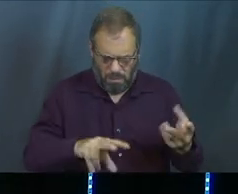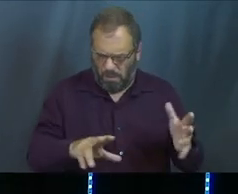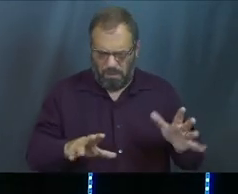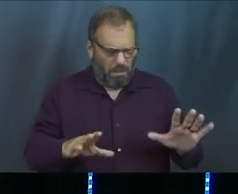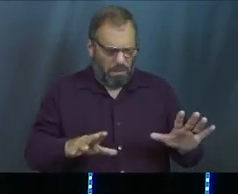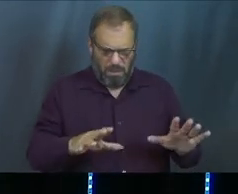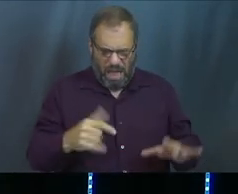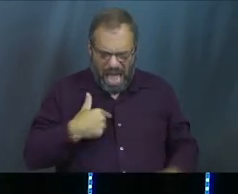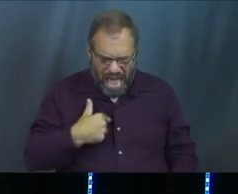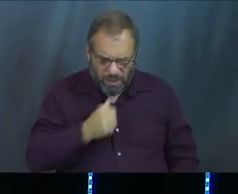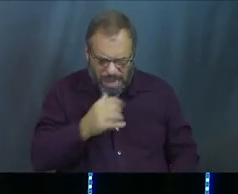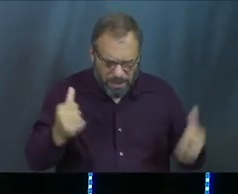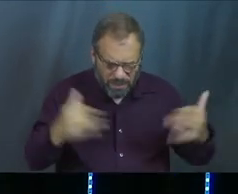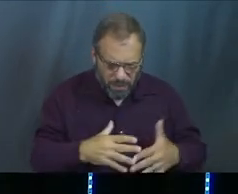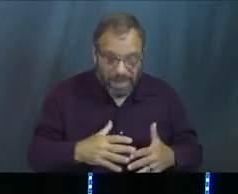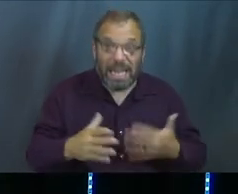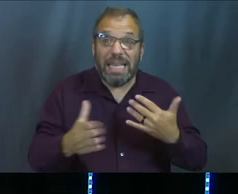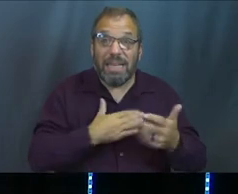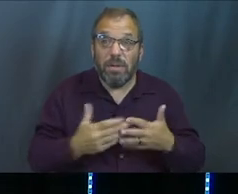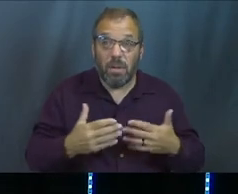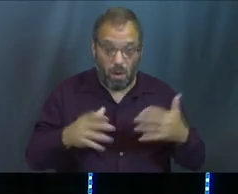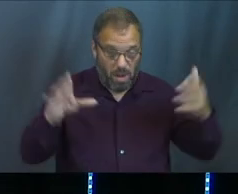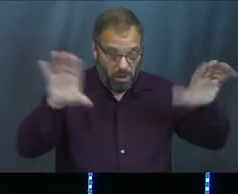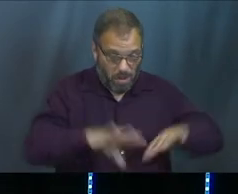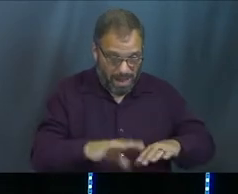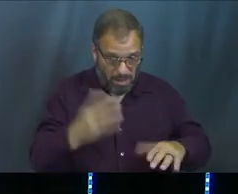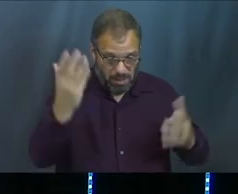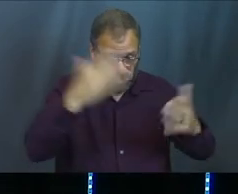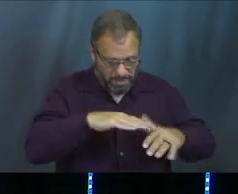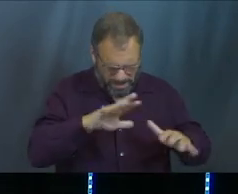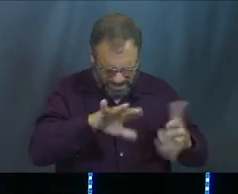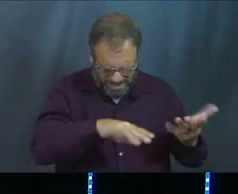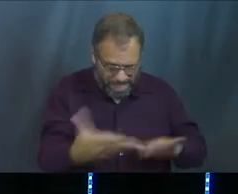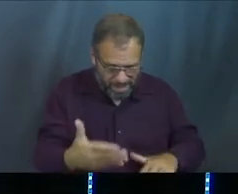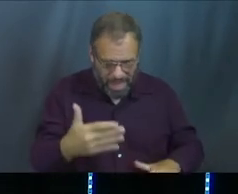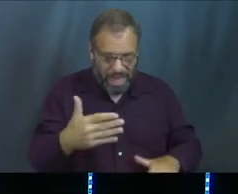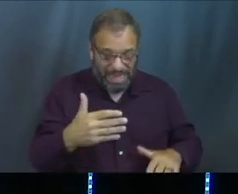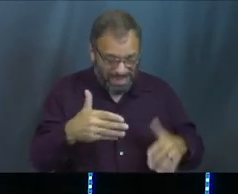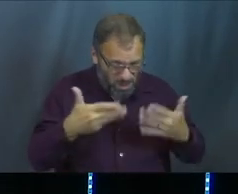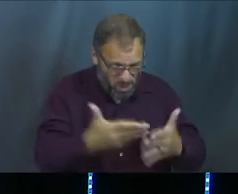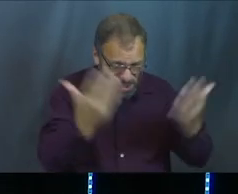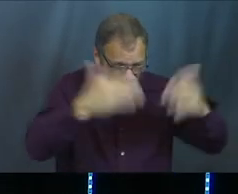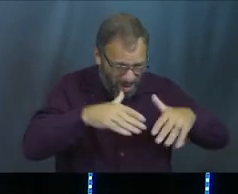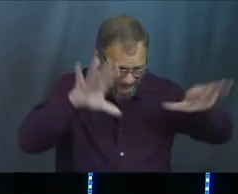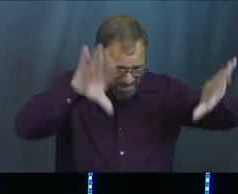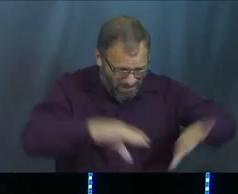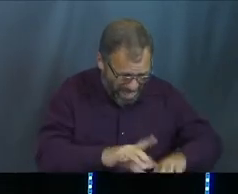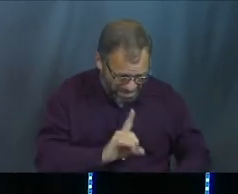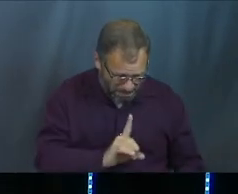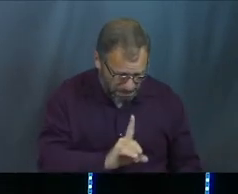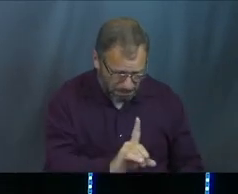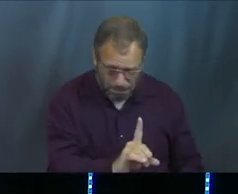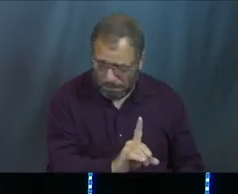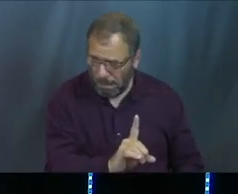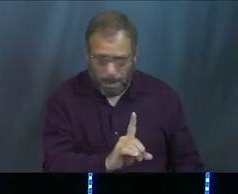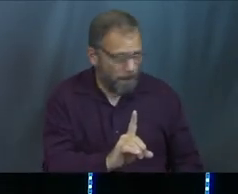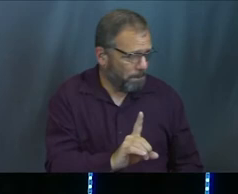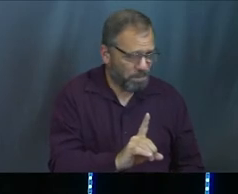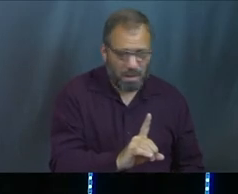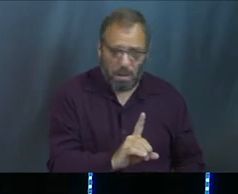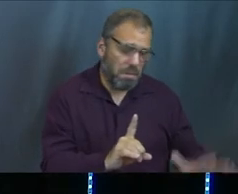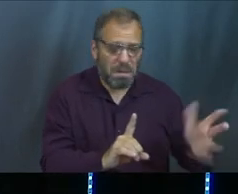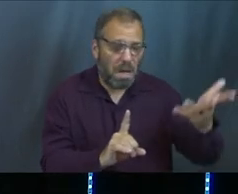look at that specific part where I will not be afraid, right? Even though I walk through the valley of the shadow of death or through the darkest valley, right? Some of us look at that and we go,